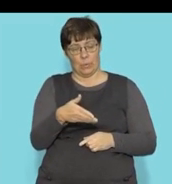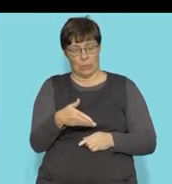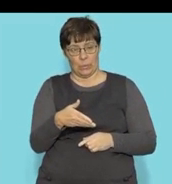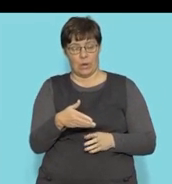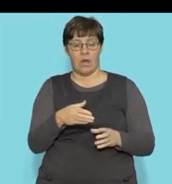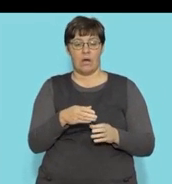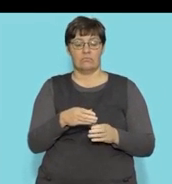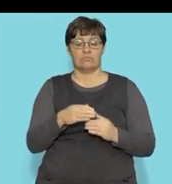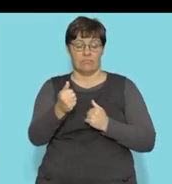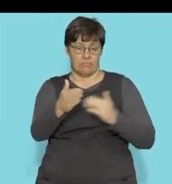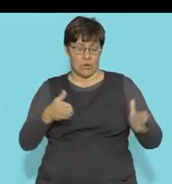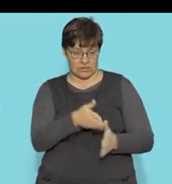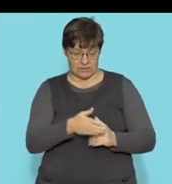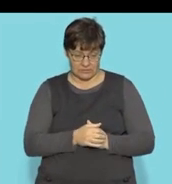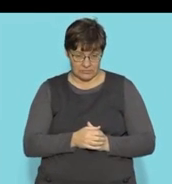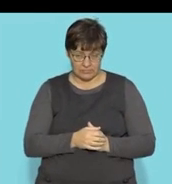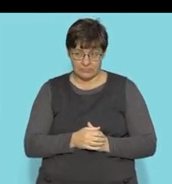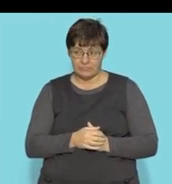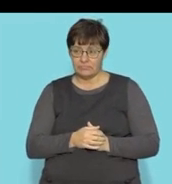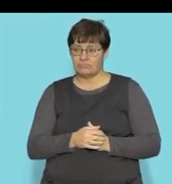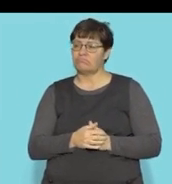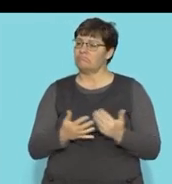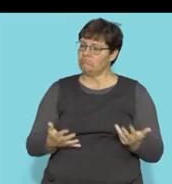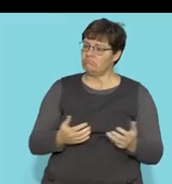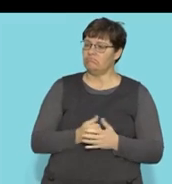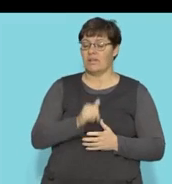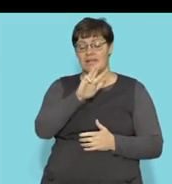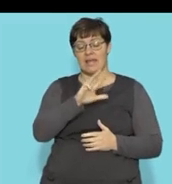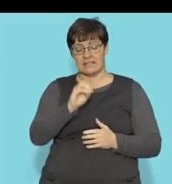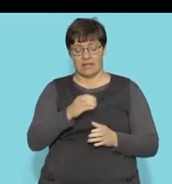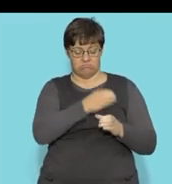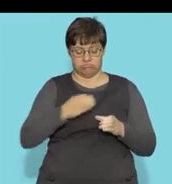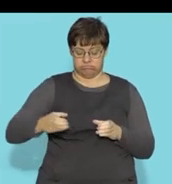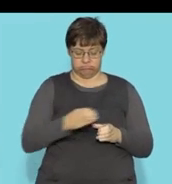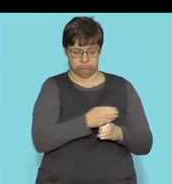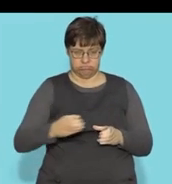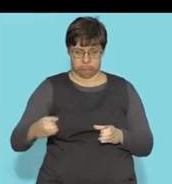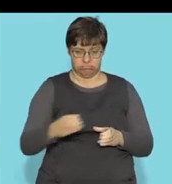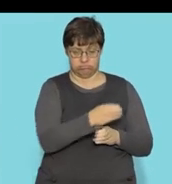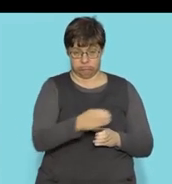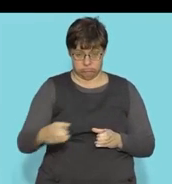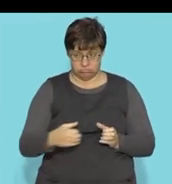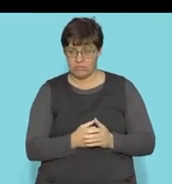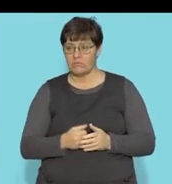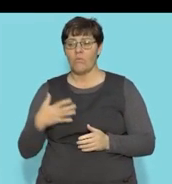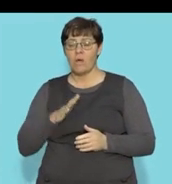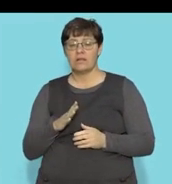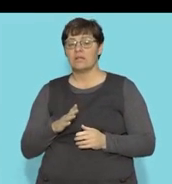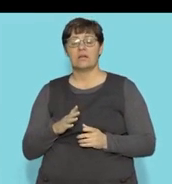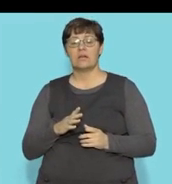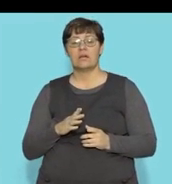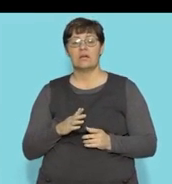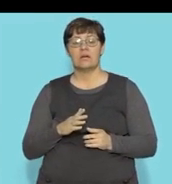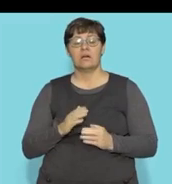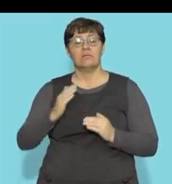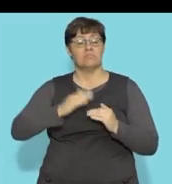empty within the box. So we can imagine that this box has now had 90 cans packed into it, but we want to know how much